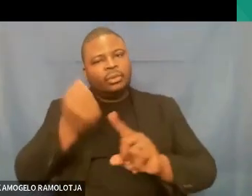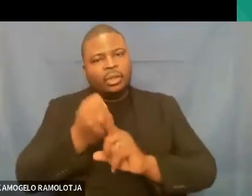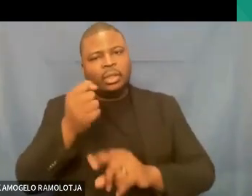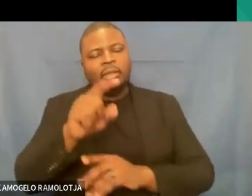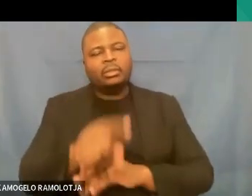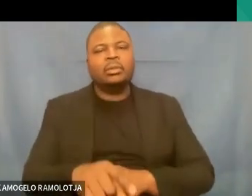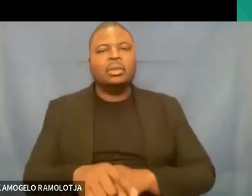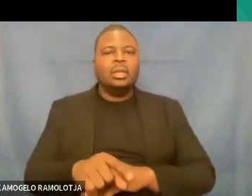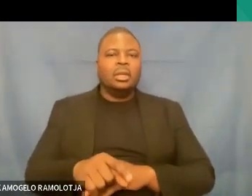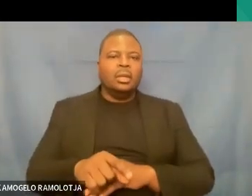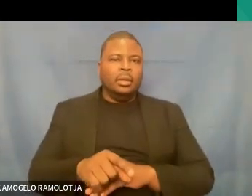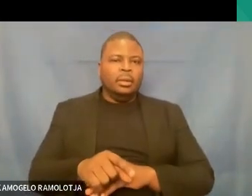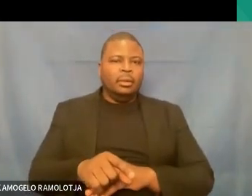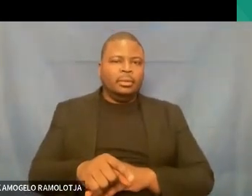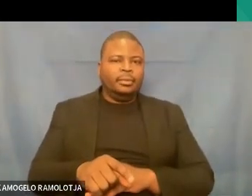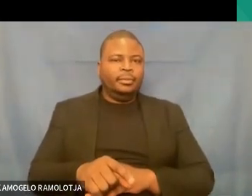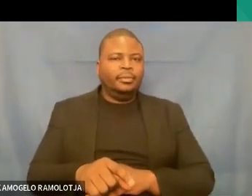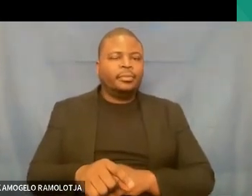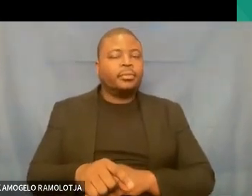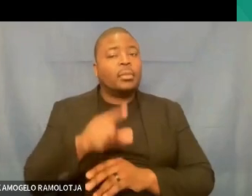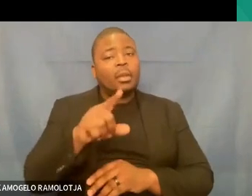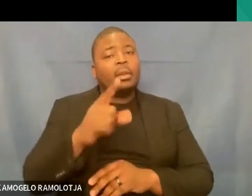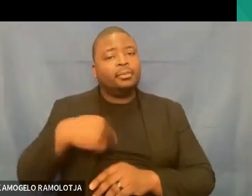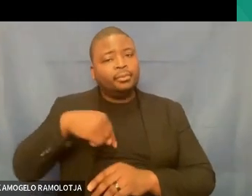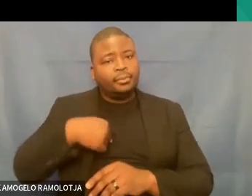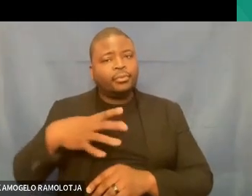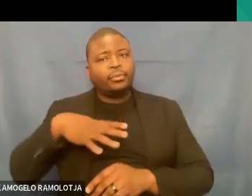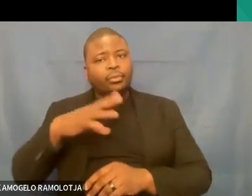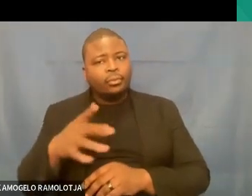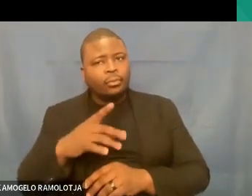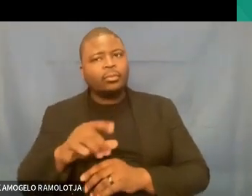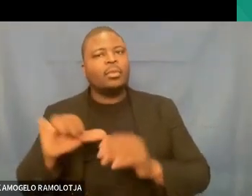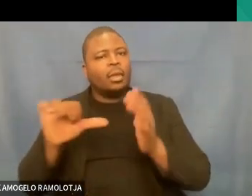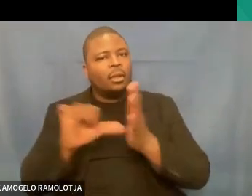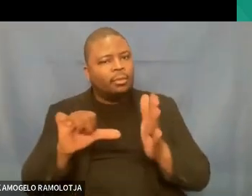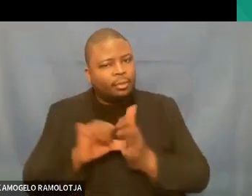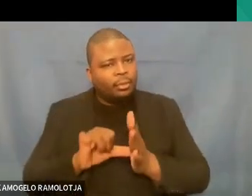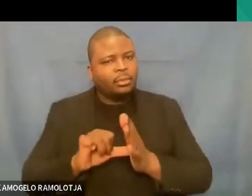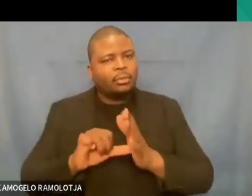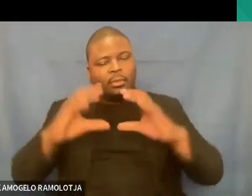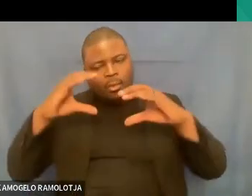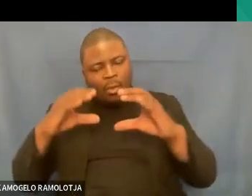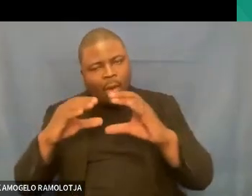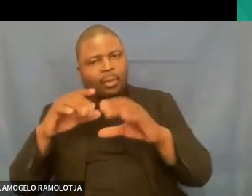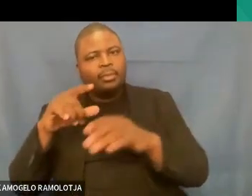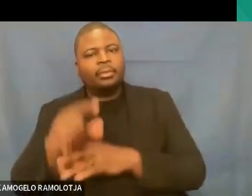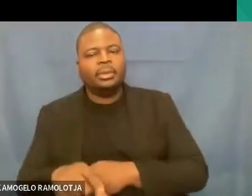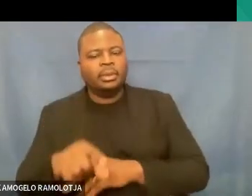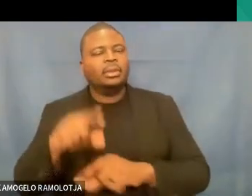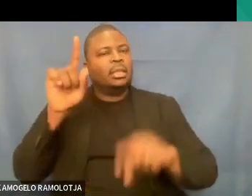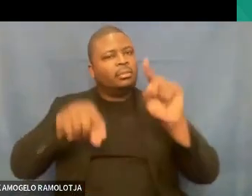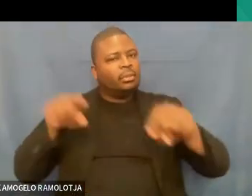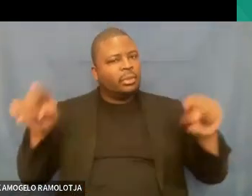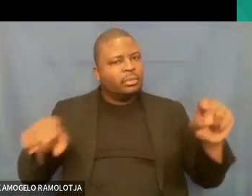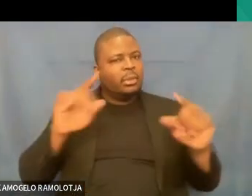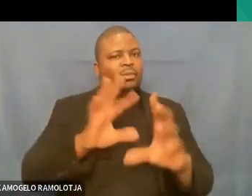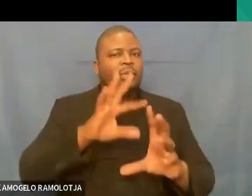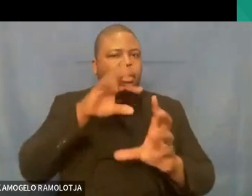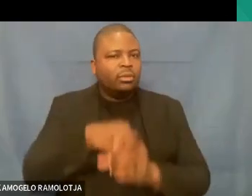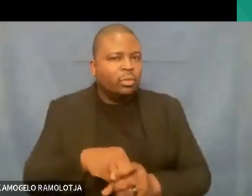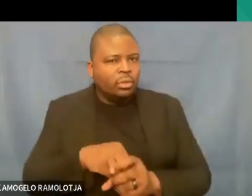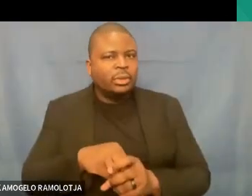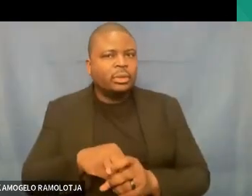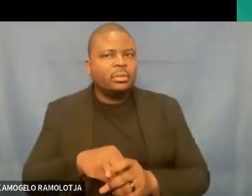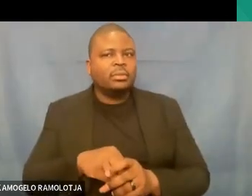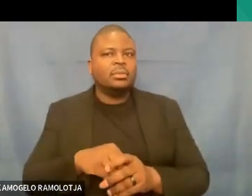corrections. We want to prioritize intersectional, rights-based approaches that address multiple layers of exclusion at